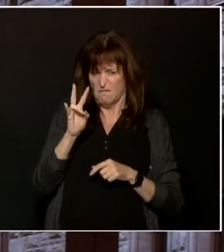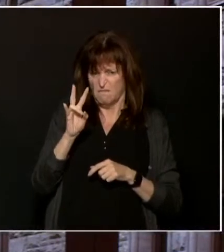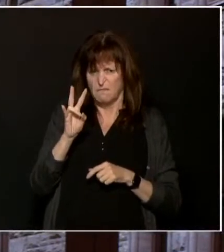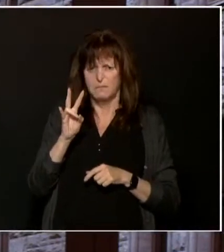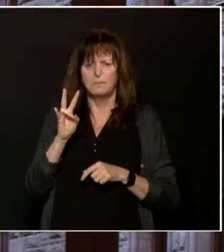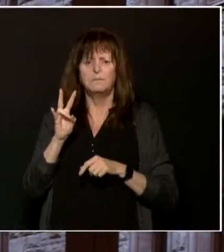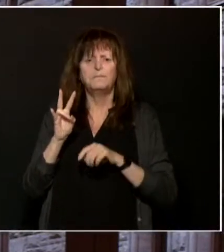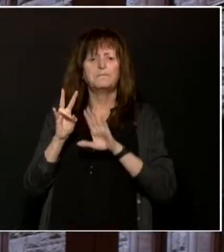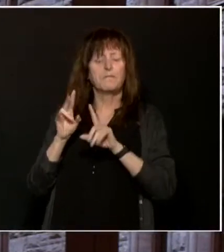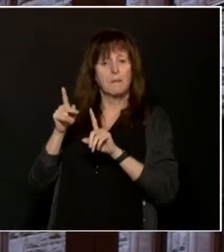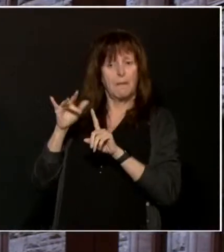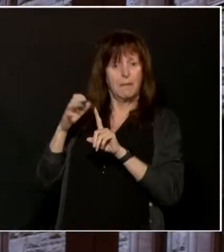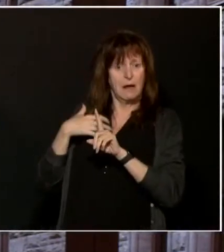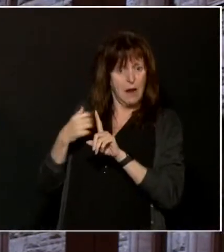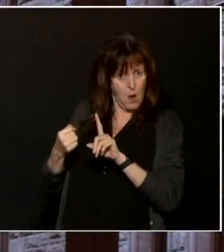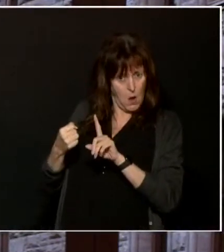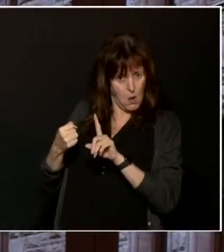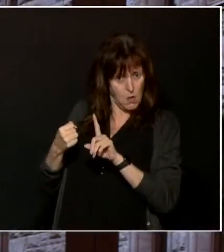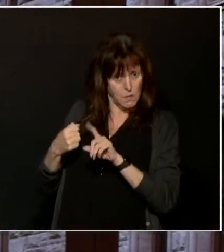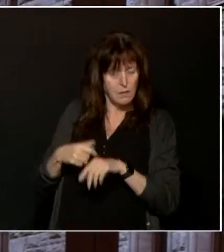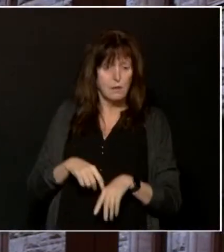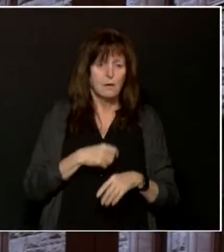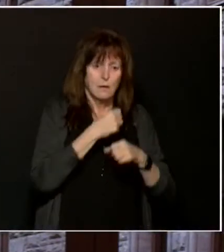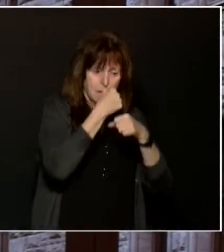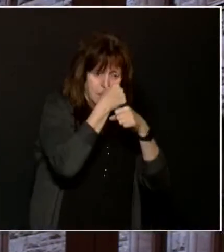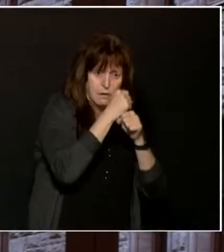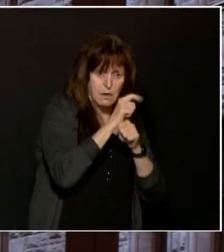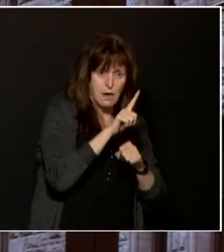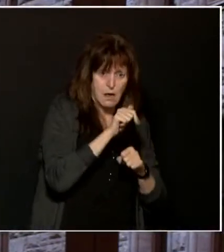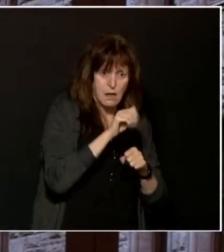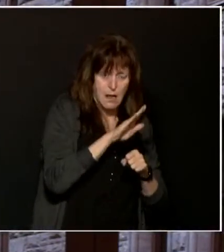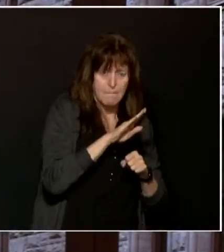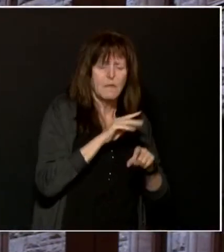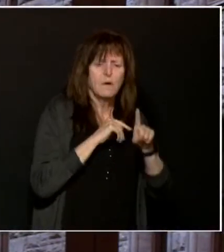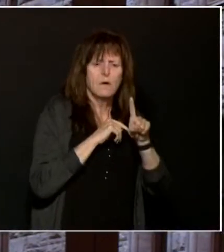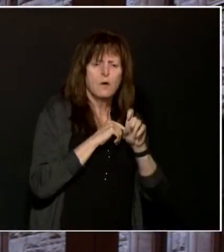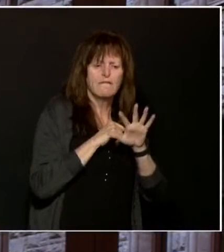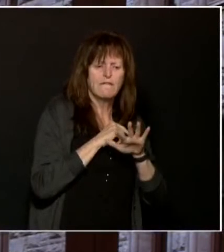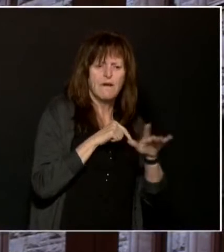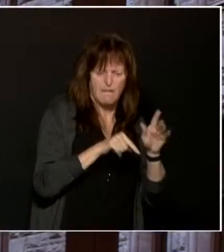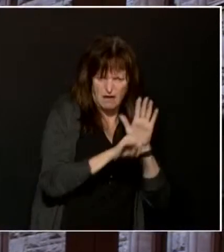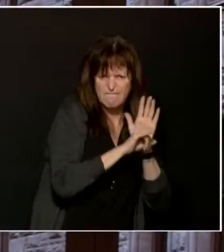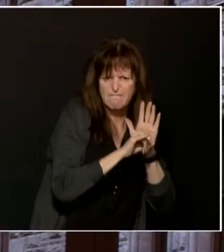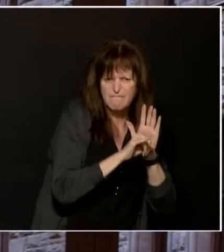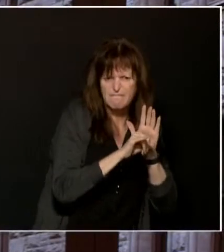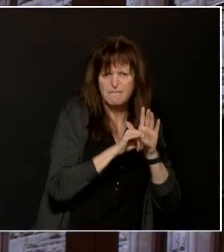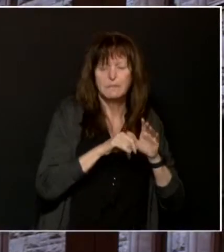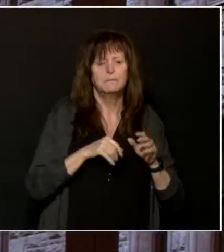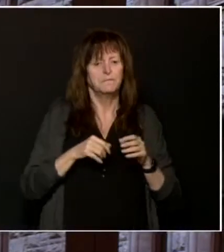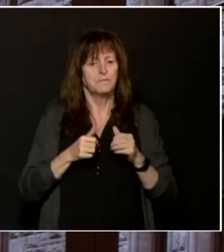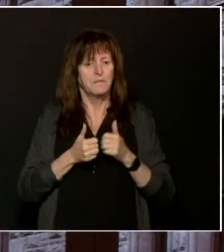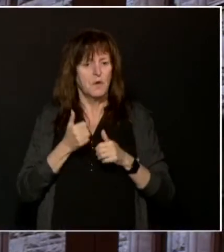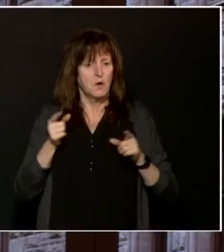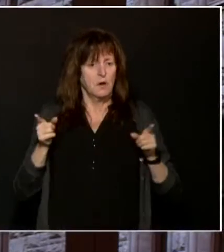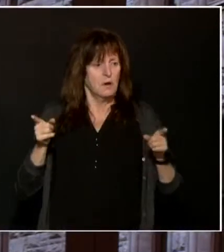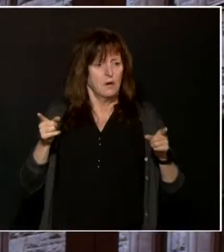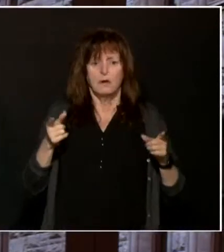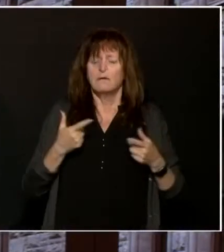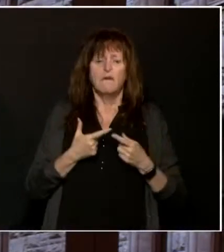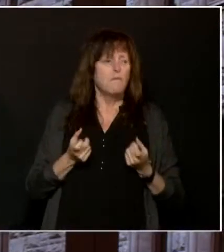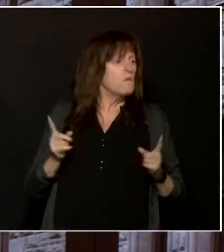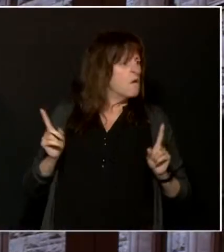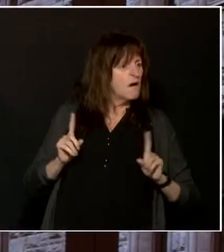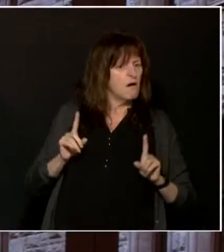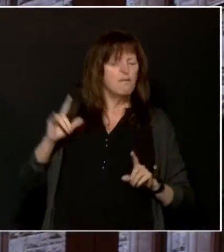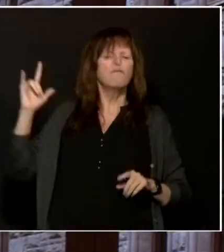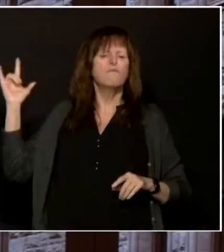Laboratory, 155. The majority of these have related to travel cases, and follow-up investigations are underway to determine the origin